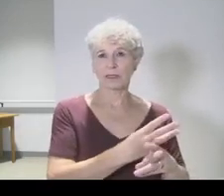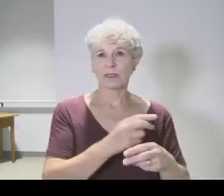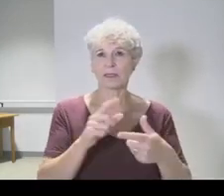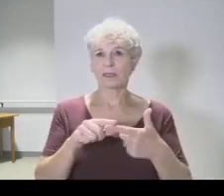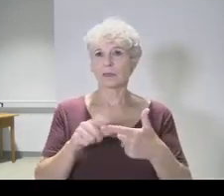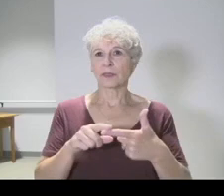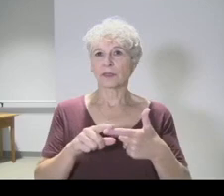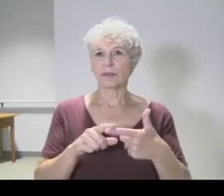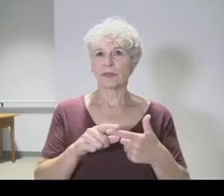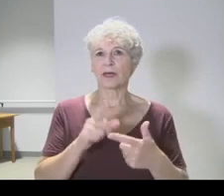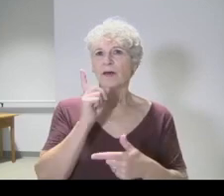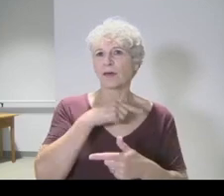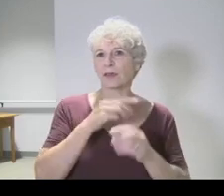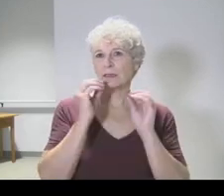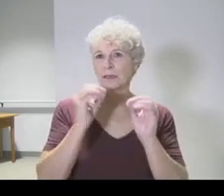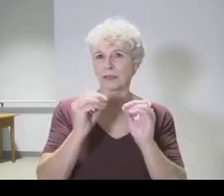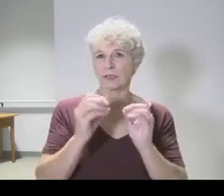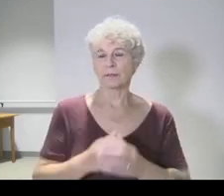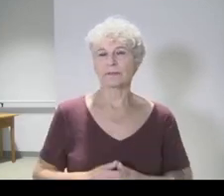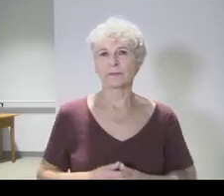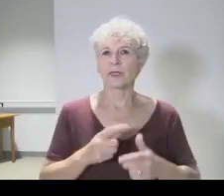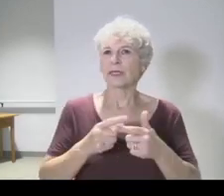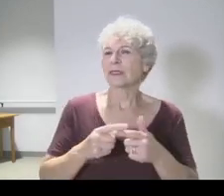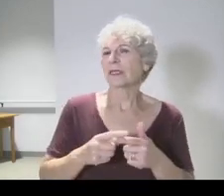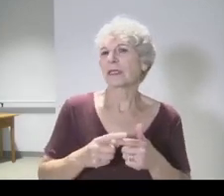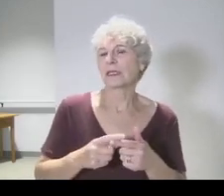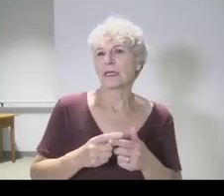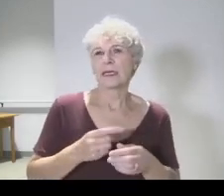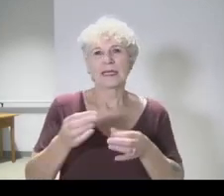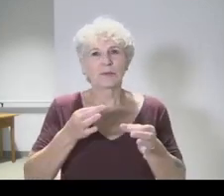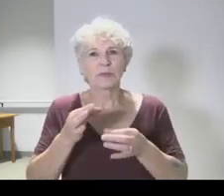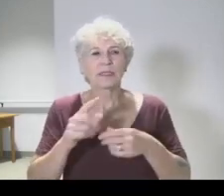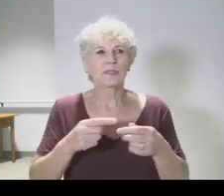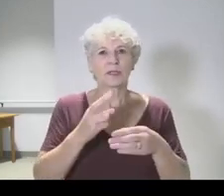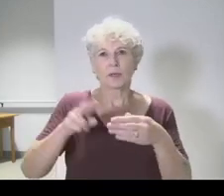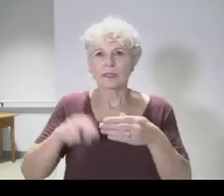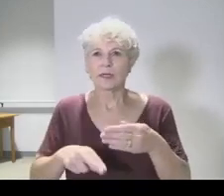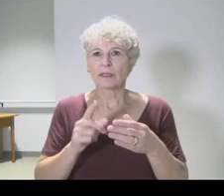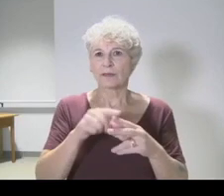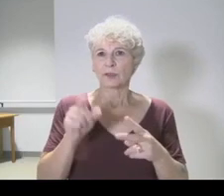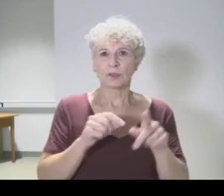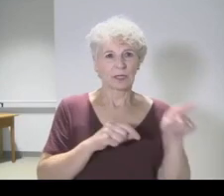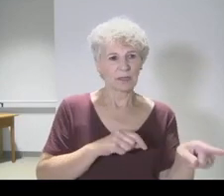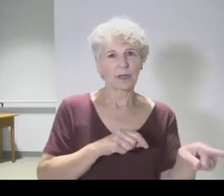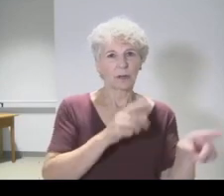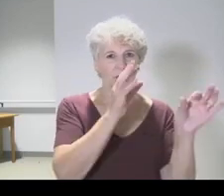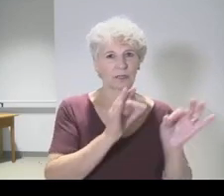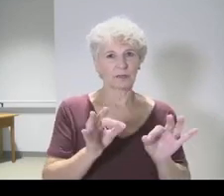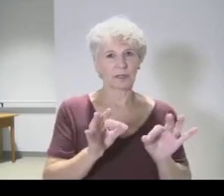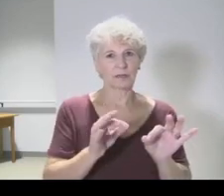two, false teaching. And then he shares with us the result of choosing those distractions,